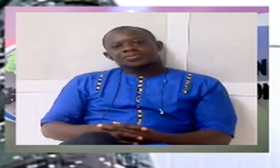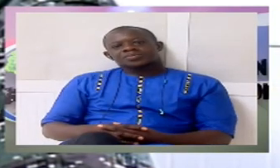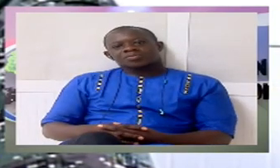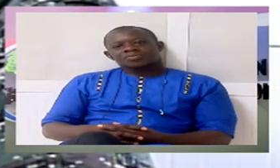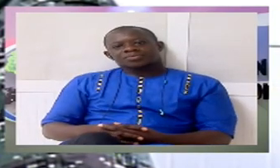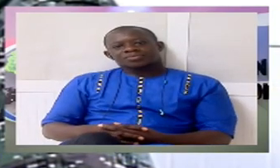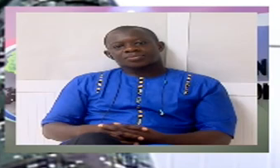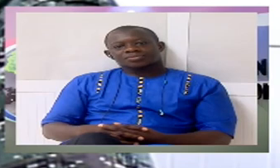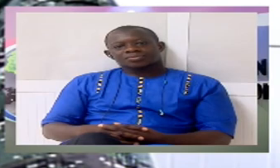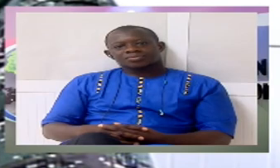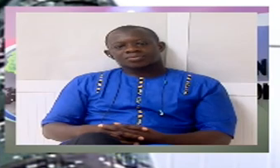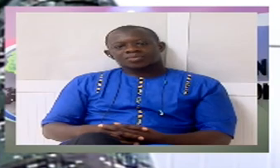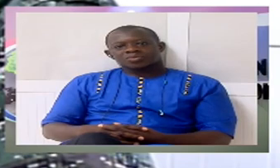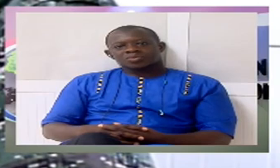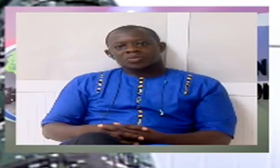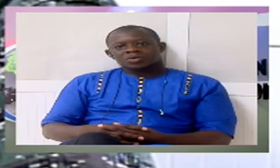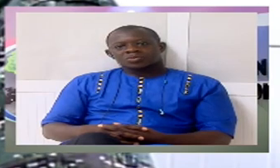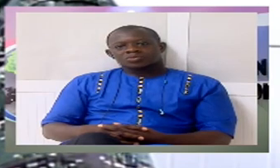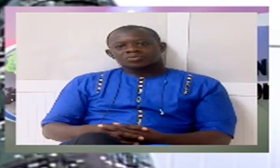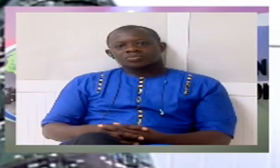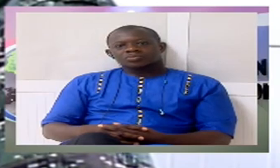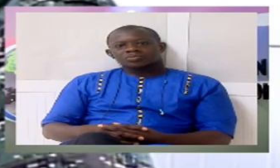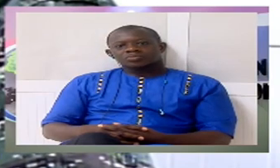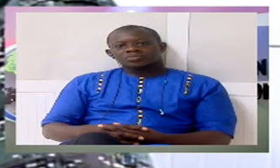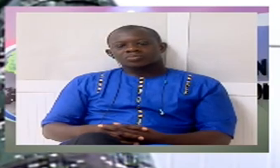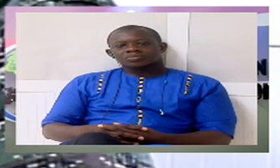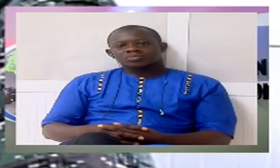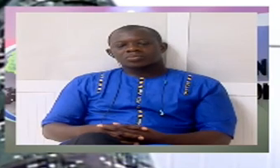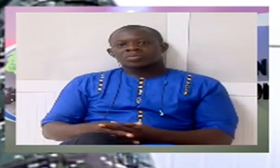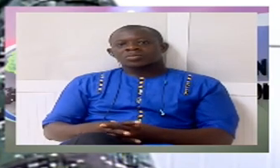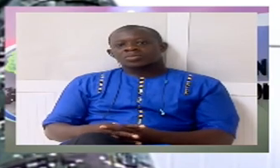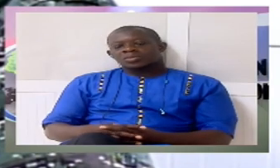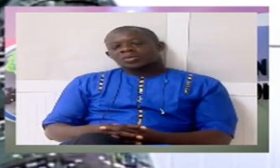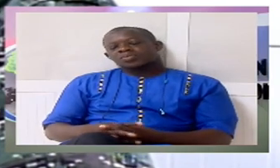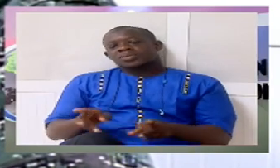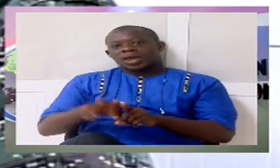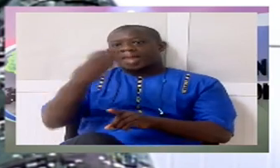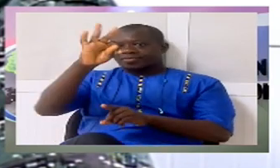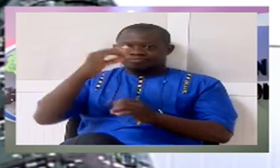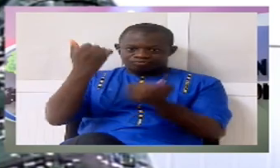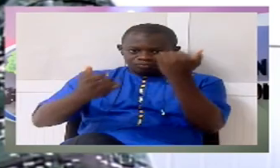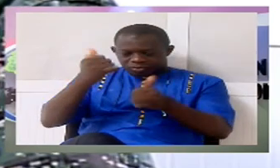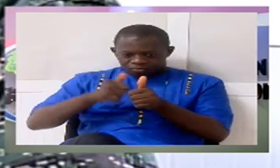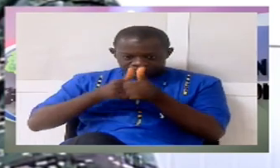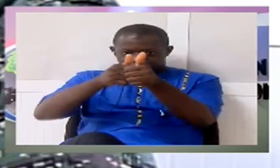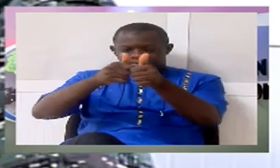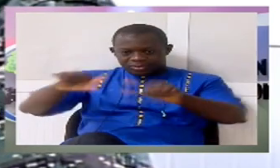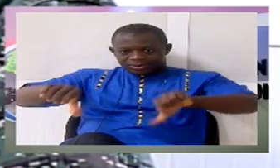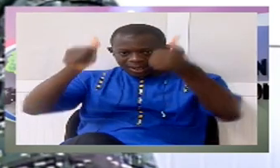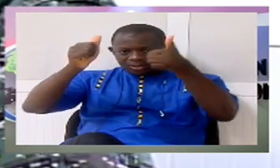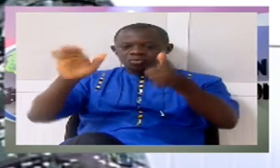lo xamne oru len ko lo len di def am convoy mo dem ni The convoy is moving.